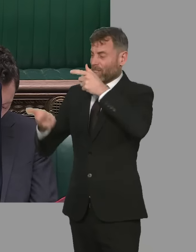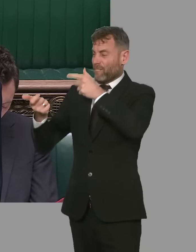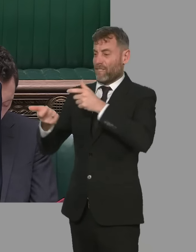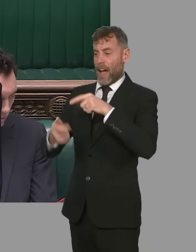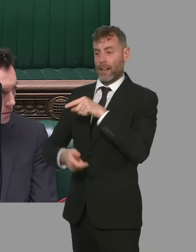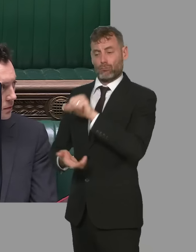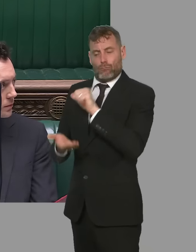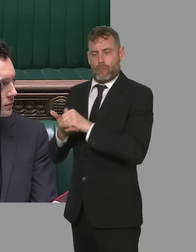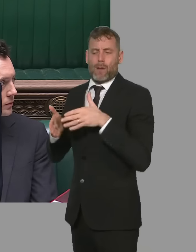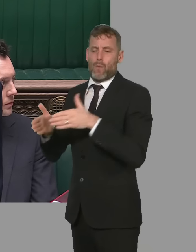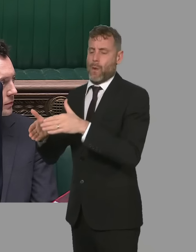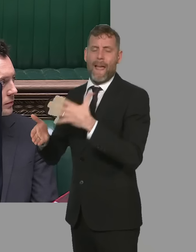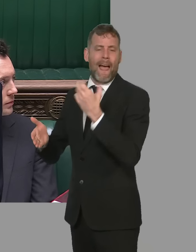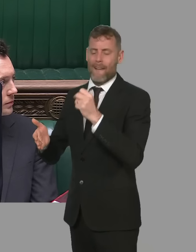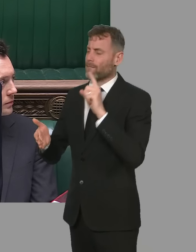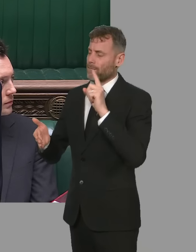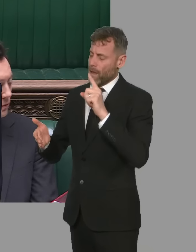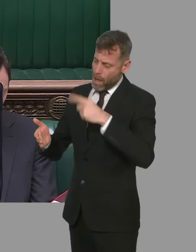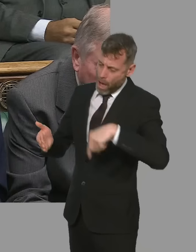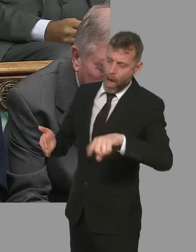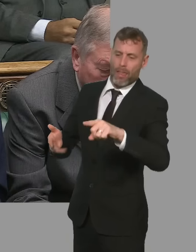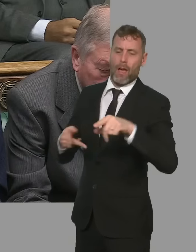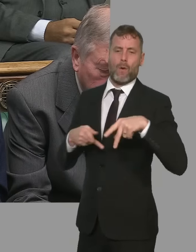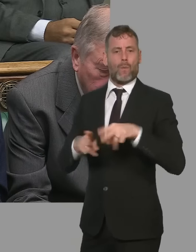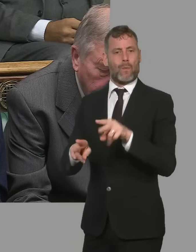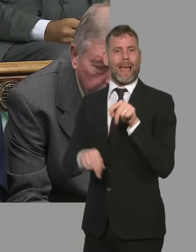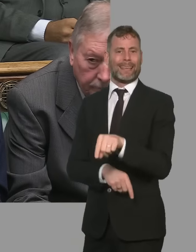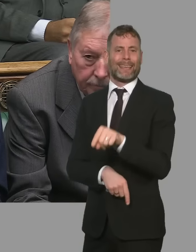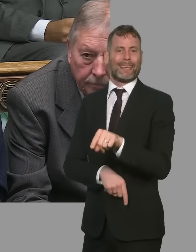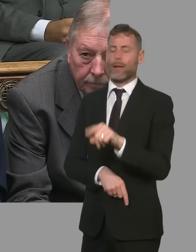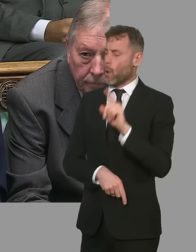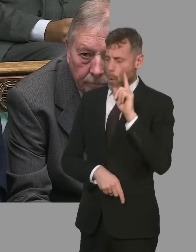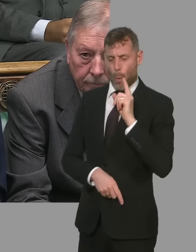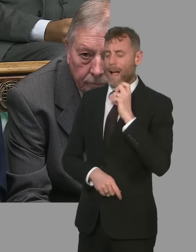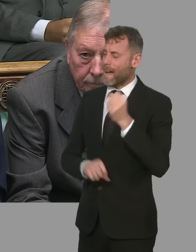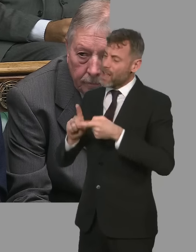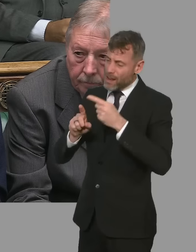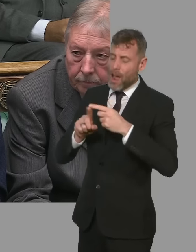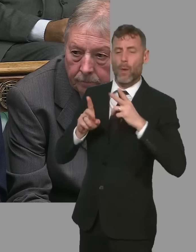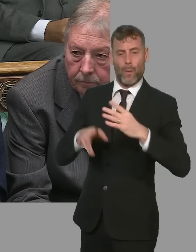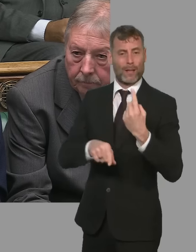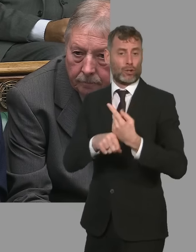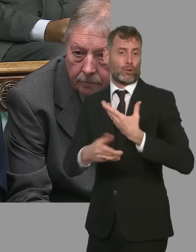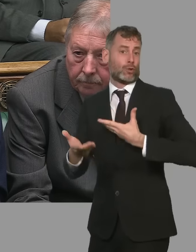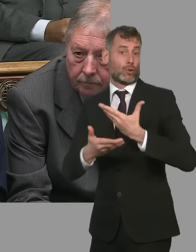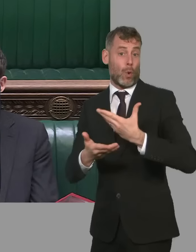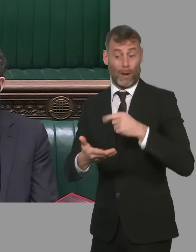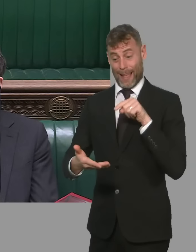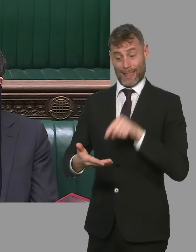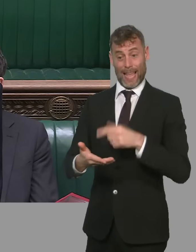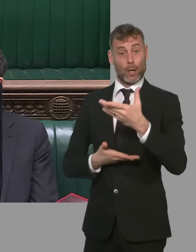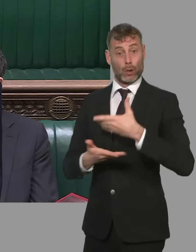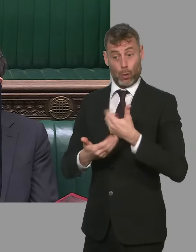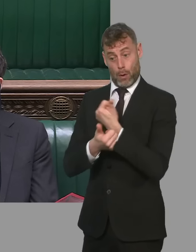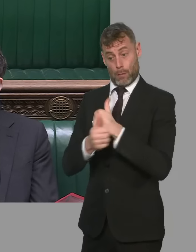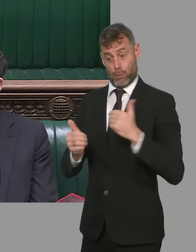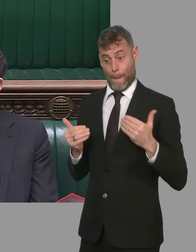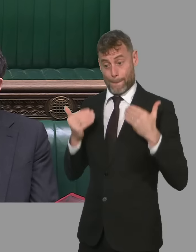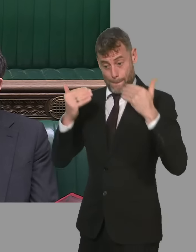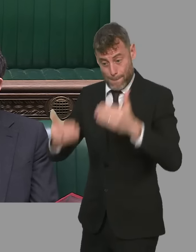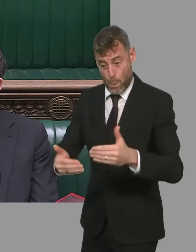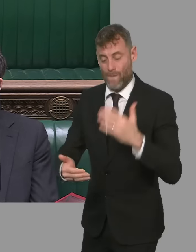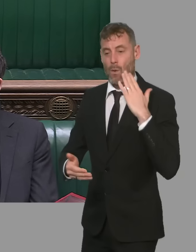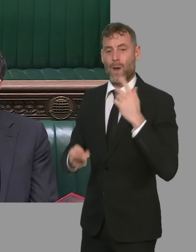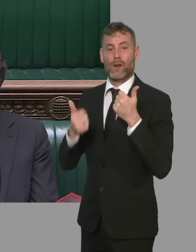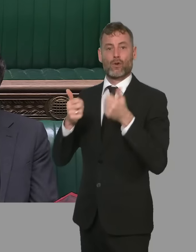when the Good Friday Agreement was negotiated and signed, and Northern Ireland has seen the benefit since. And it